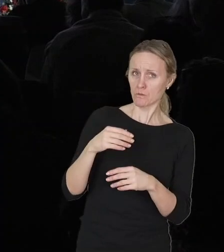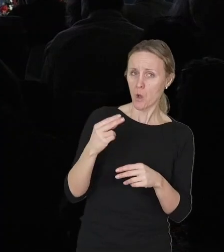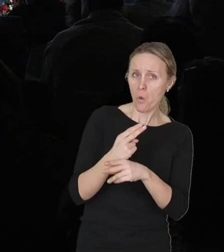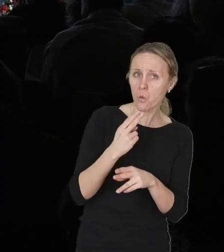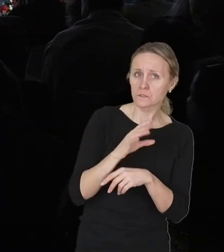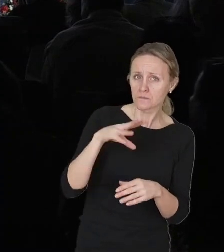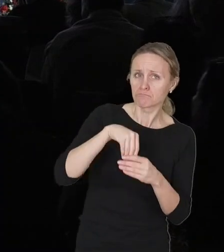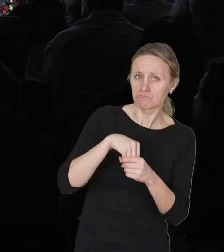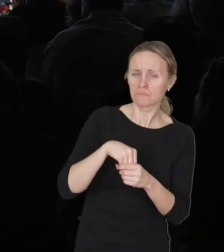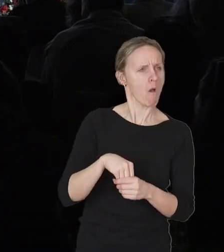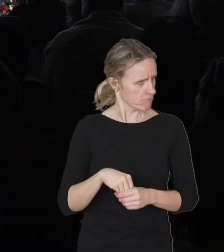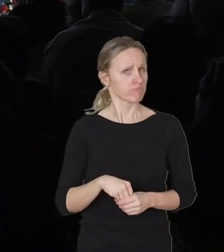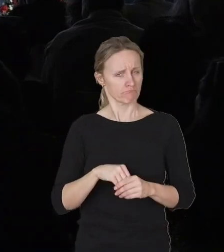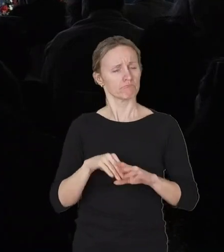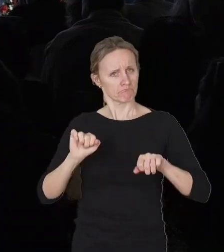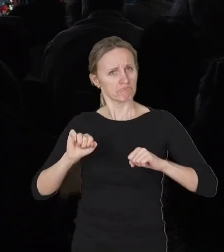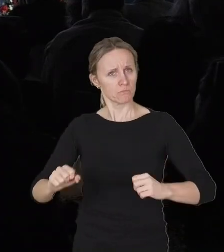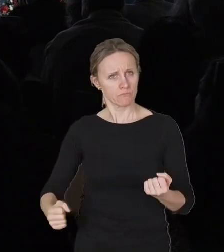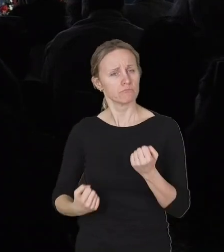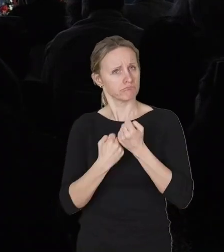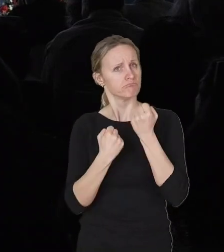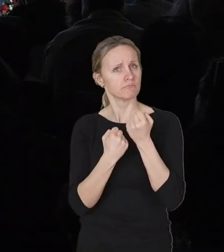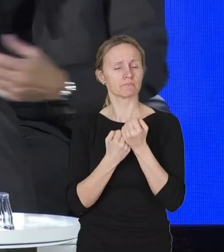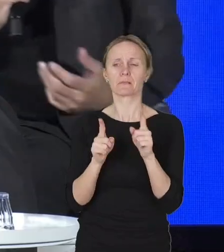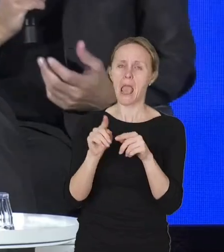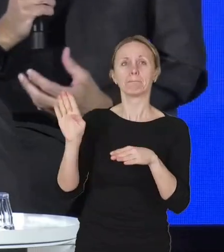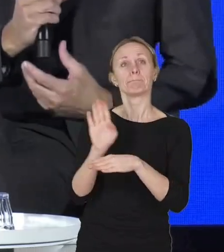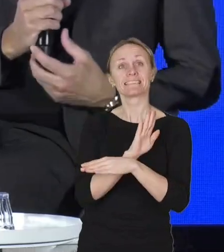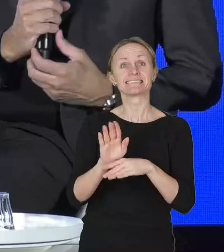Thank you, and thank you for having me here.